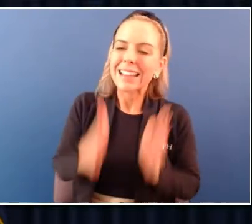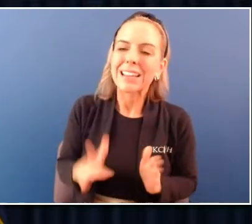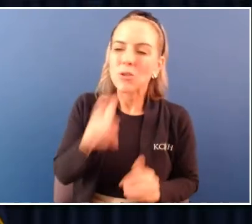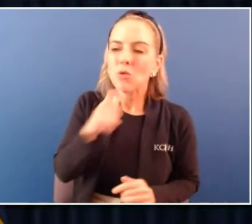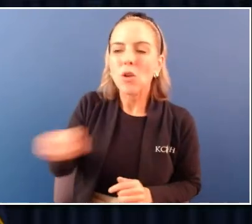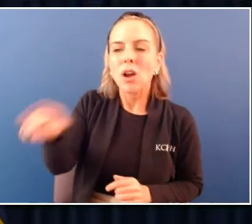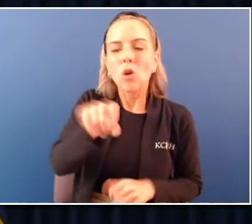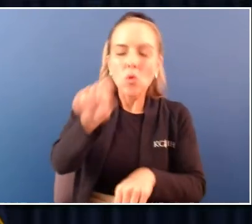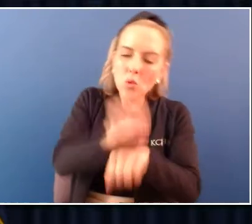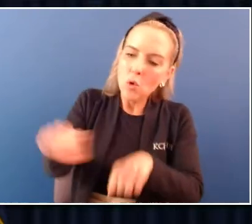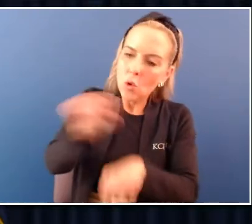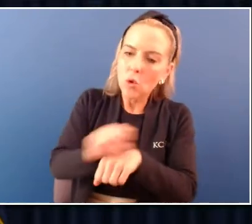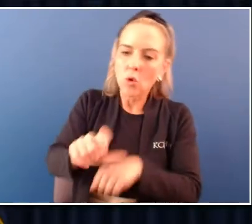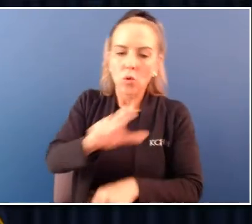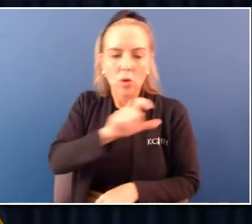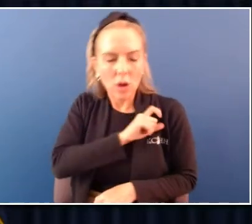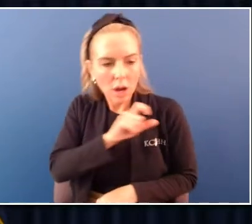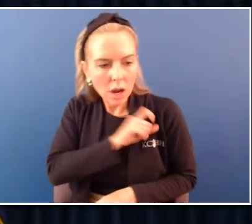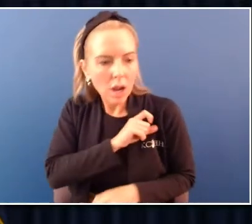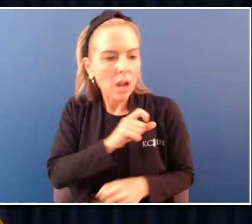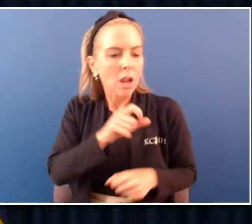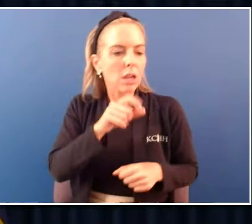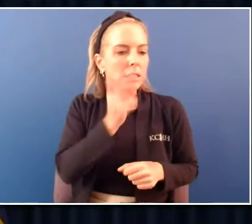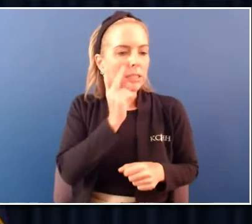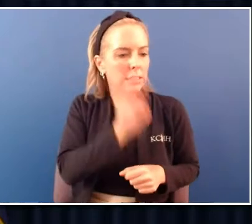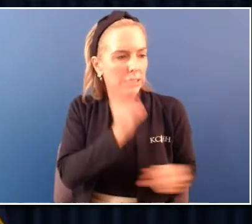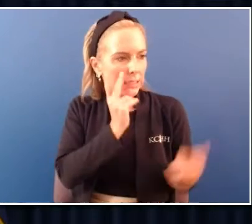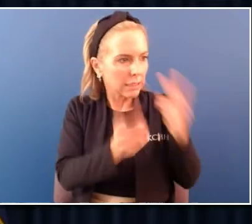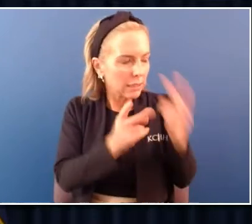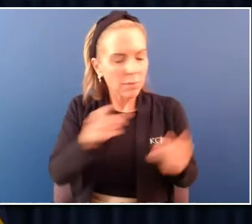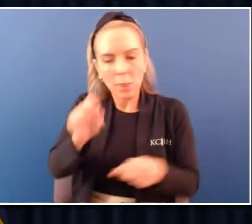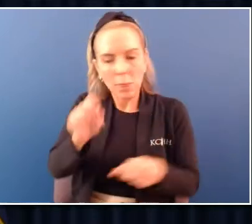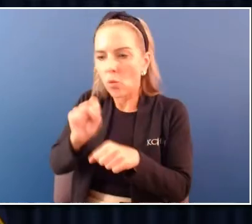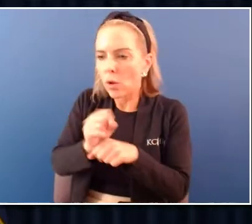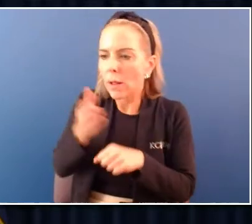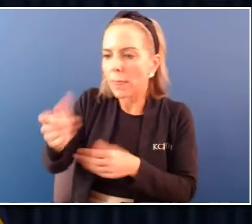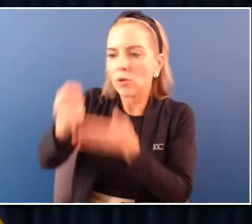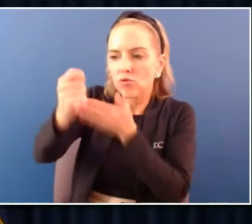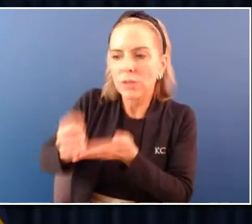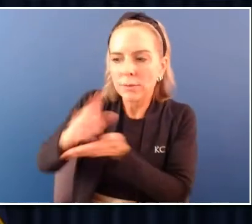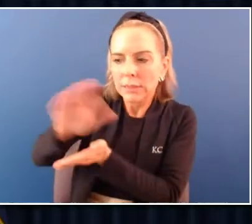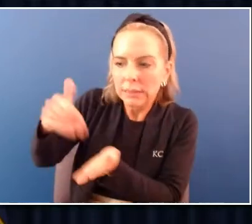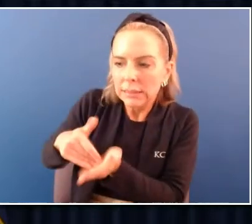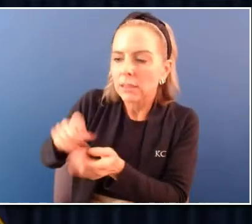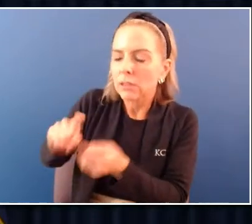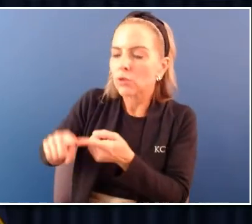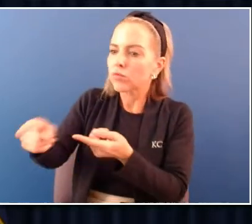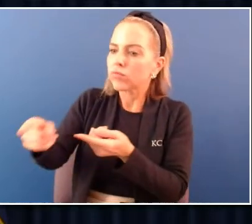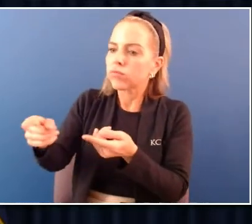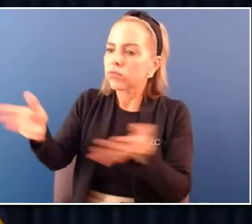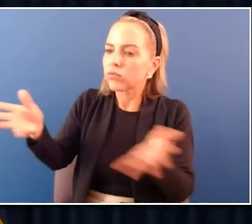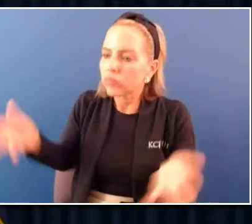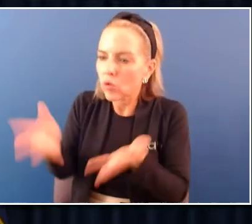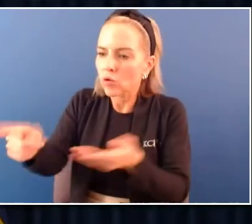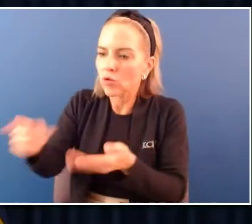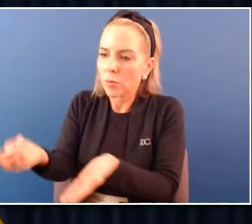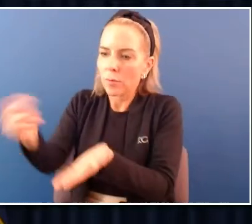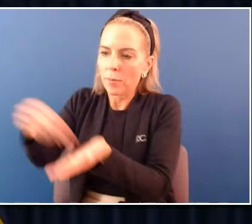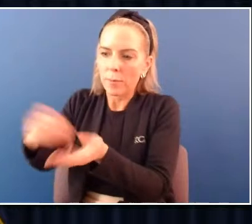law enforcement, seizing these dangerous drugs, working in treatment, helping people get back up on their feet, to second